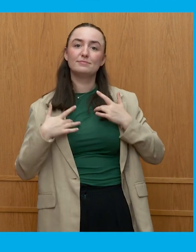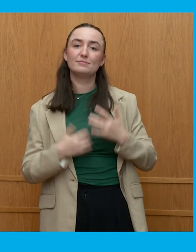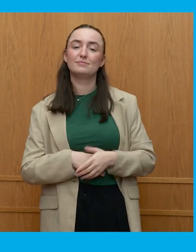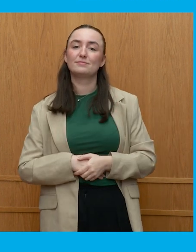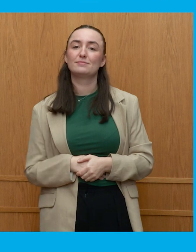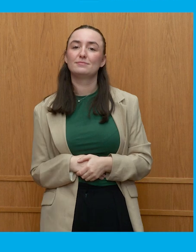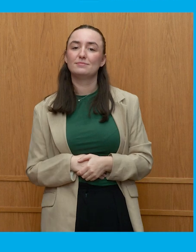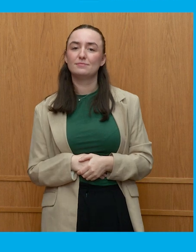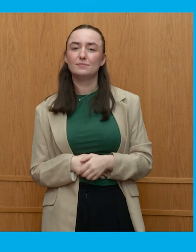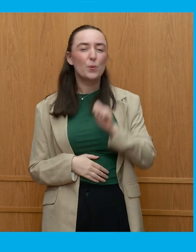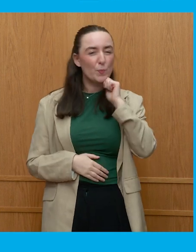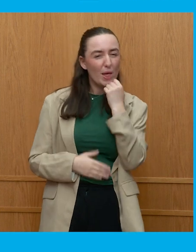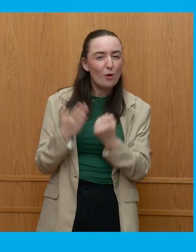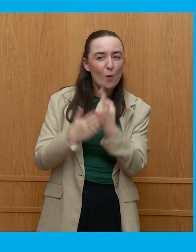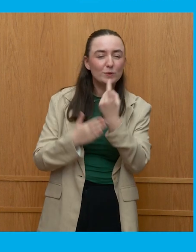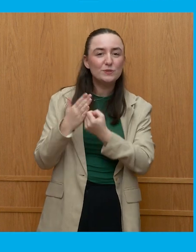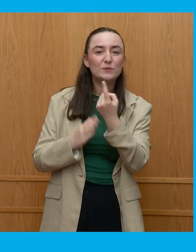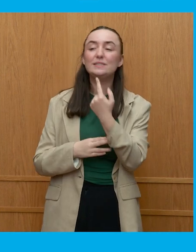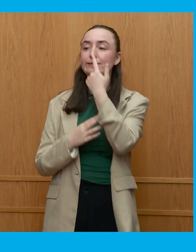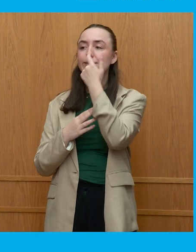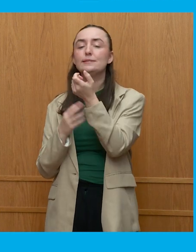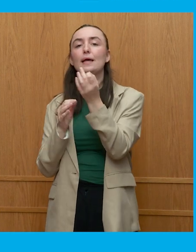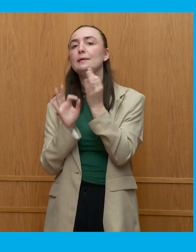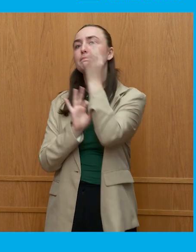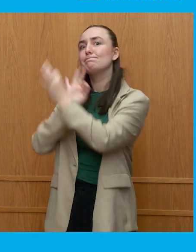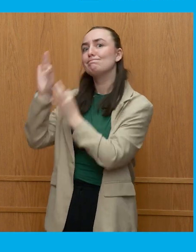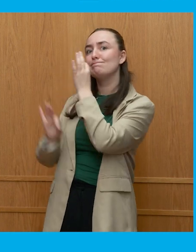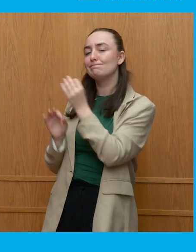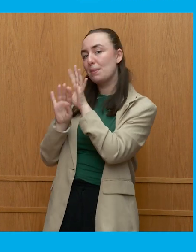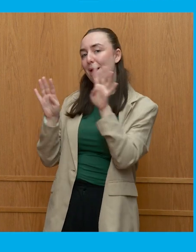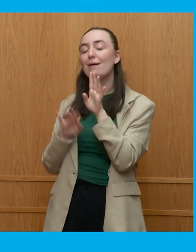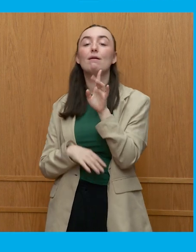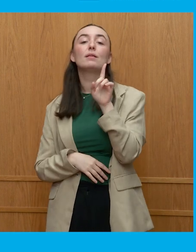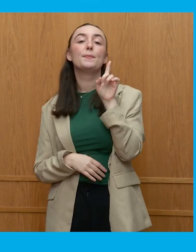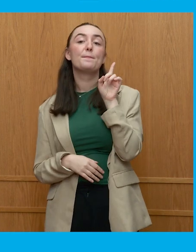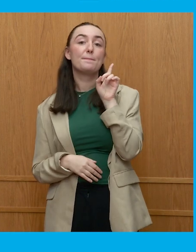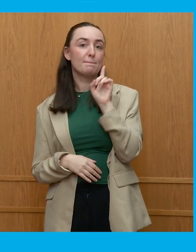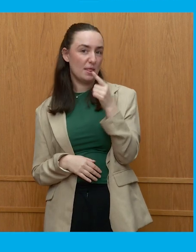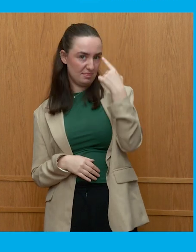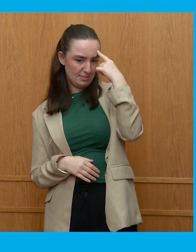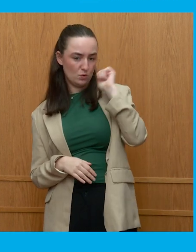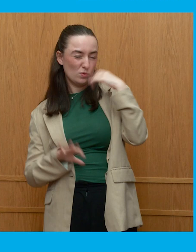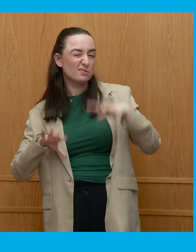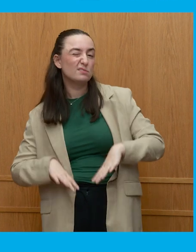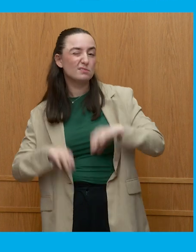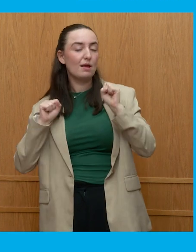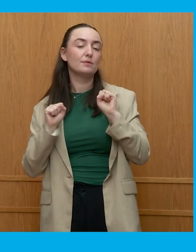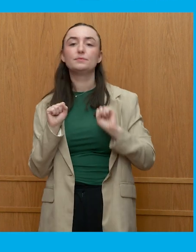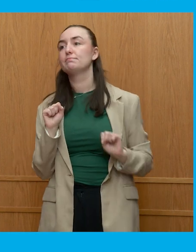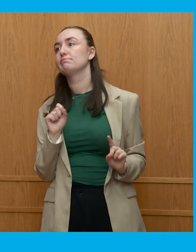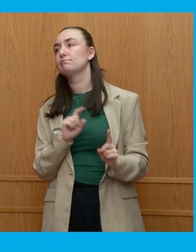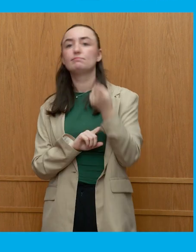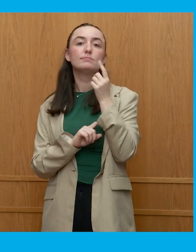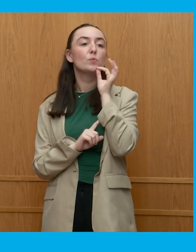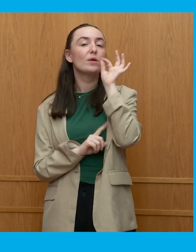As I said, there'll be opportunities to ask questions, but I thought I would maybe first kick off with a general question,